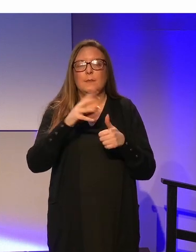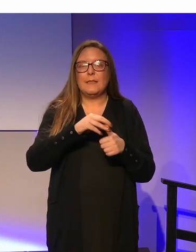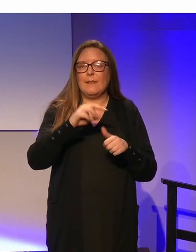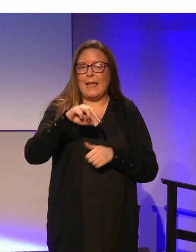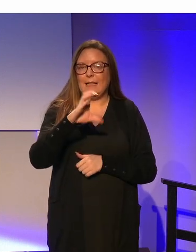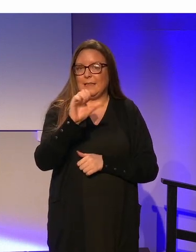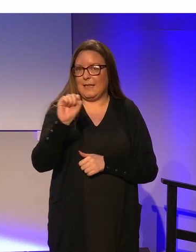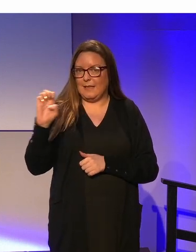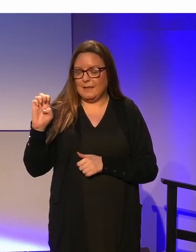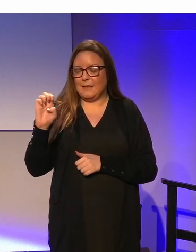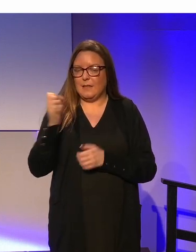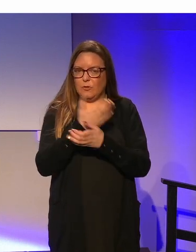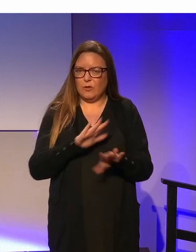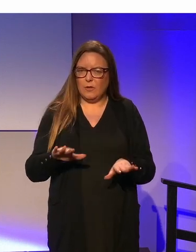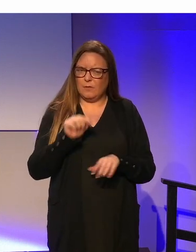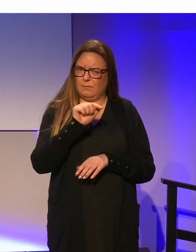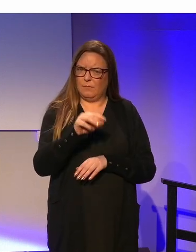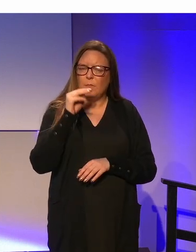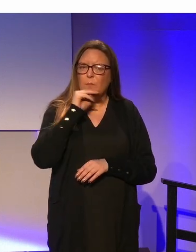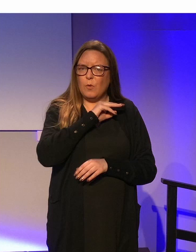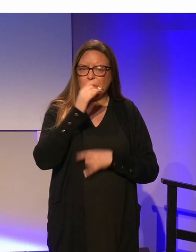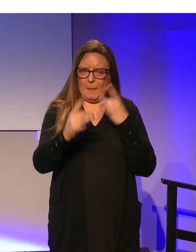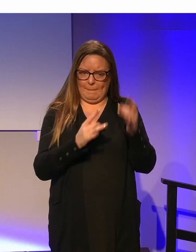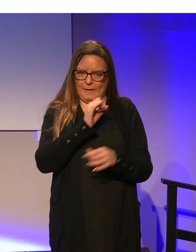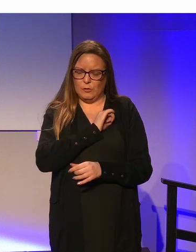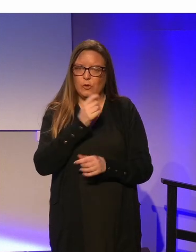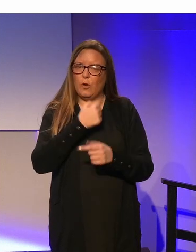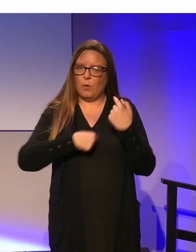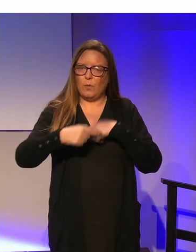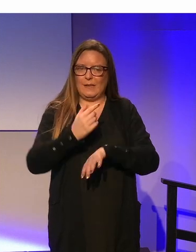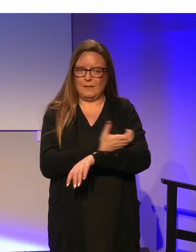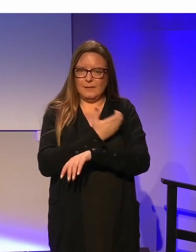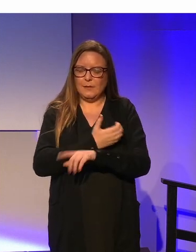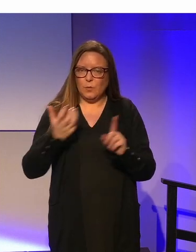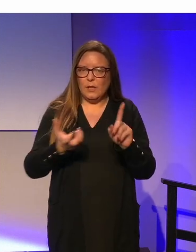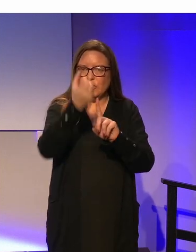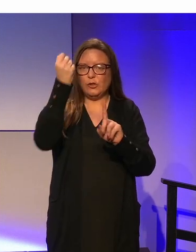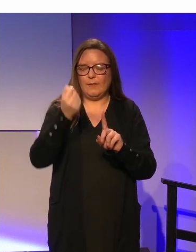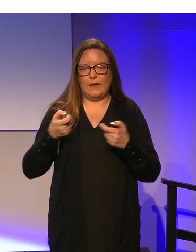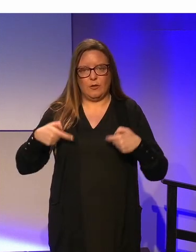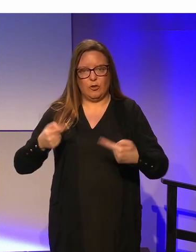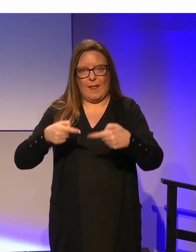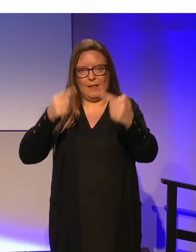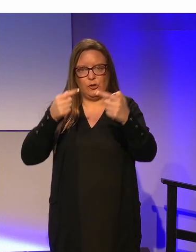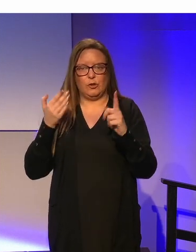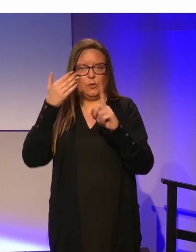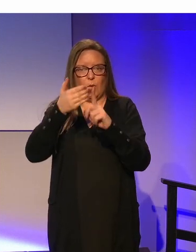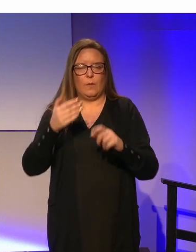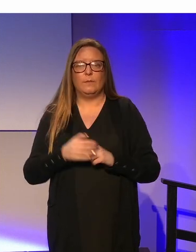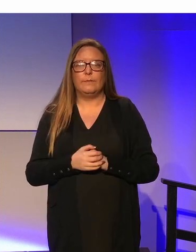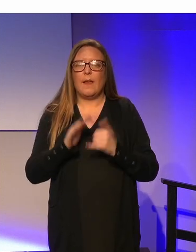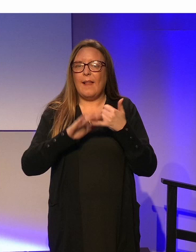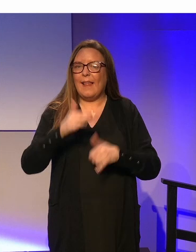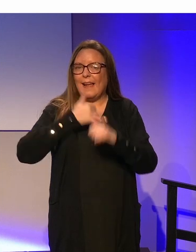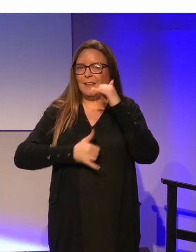And the NCSC is of central importance in ensuring that we continue to achieve this really challenging goal. At last